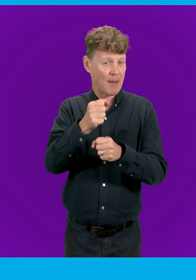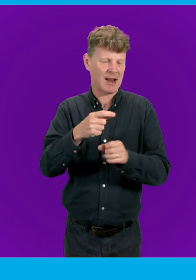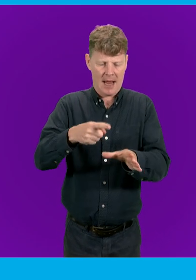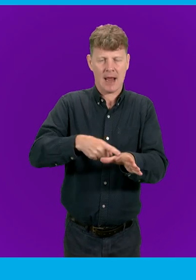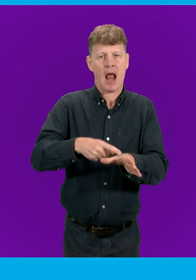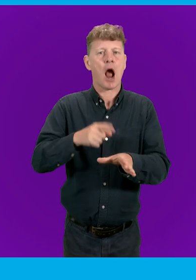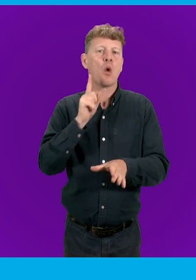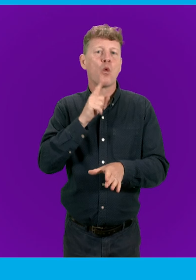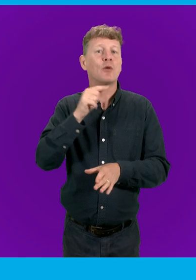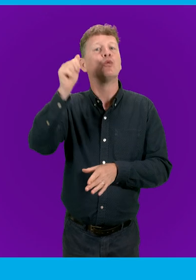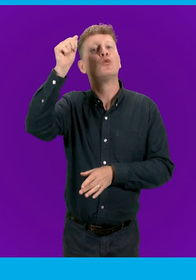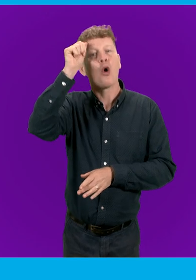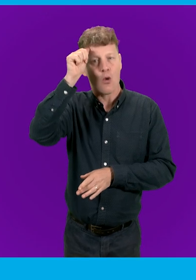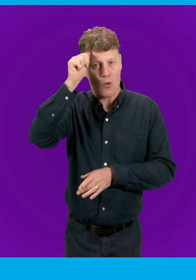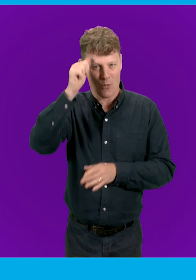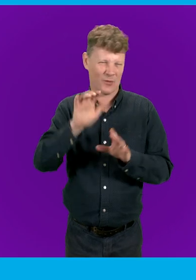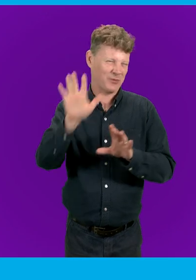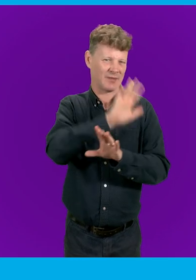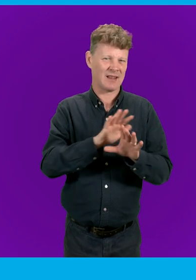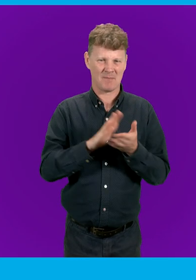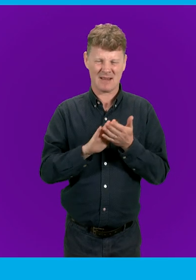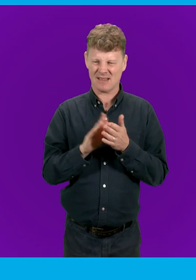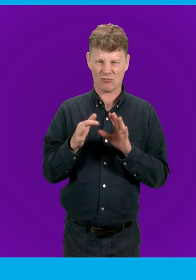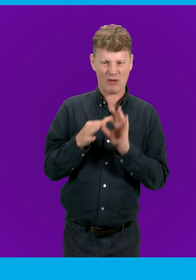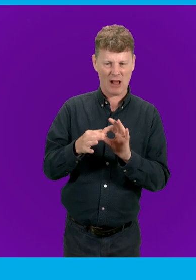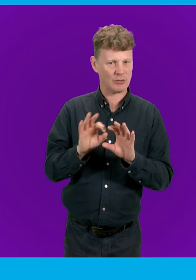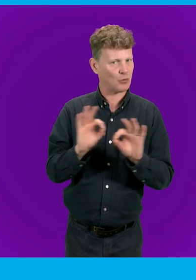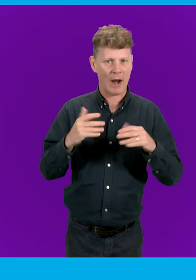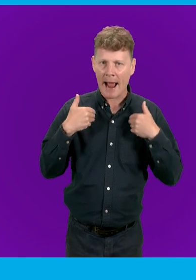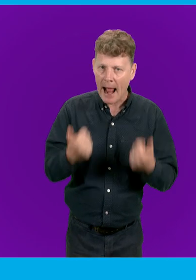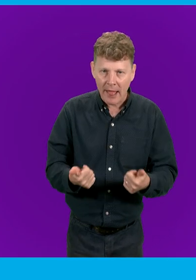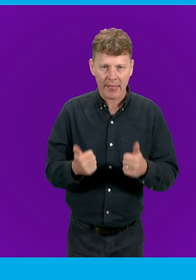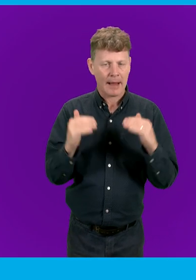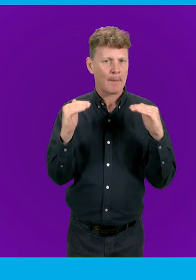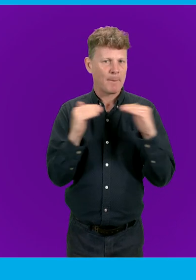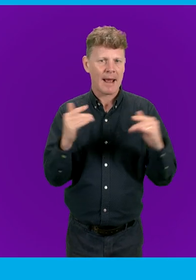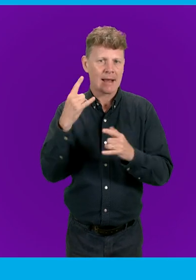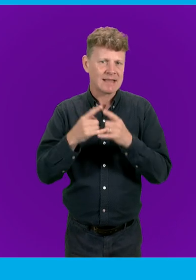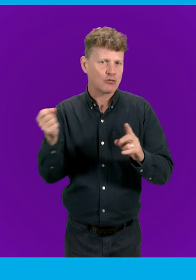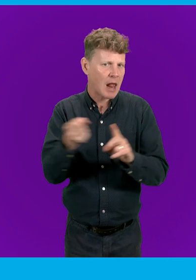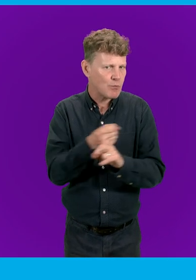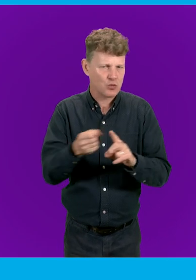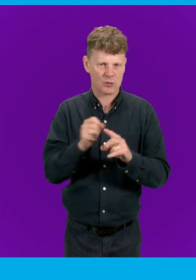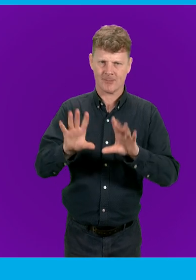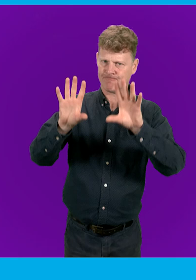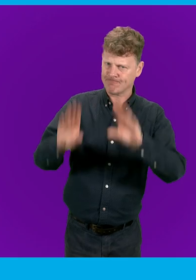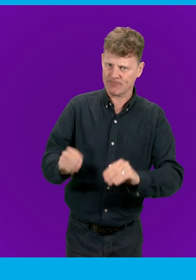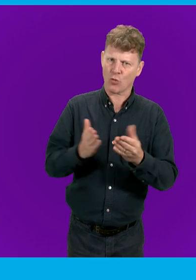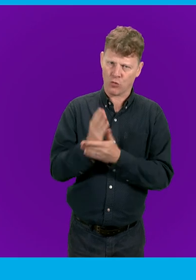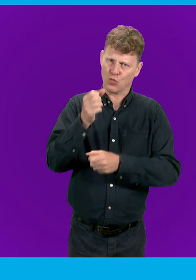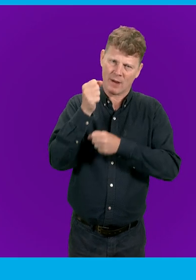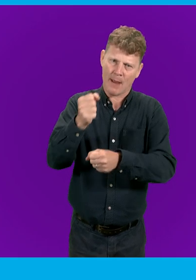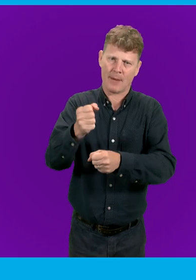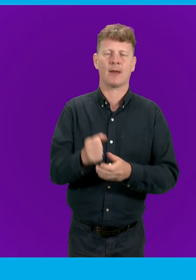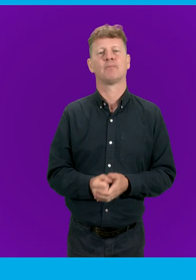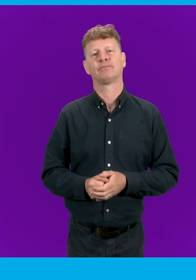Know, designed to tackle unhealthy relationships and peer sexual abuse through peer-led campaigns. There